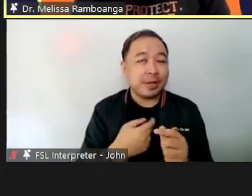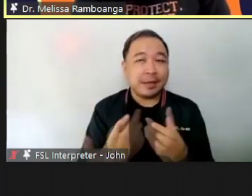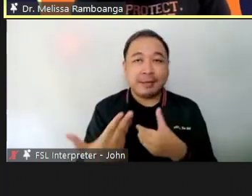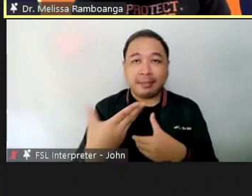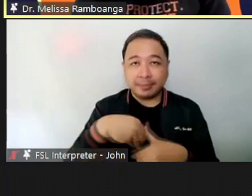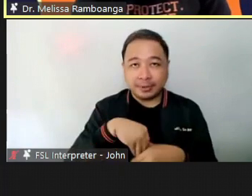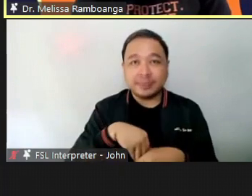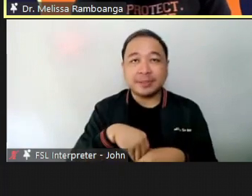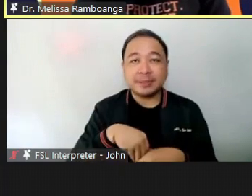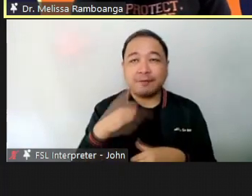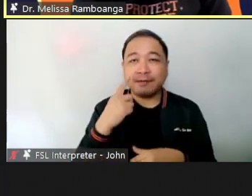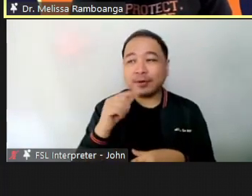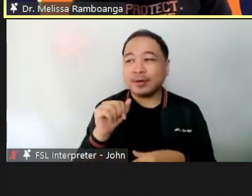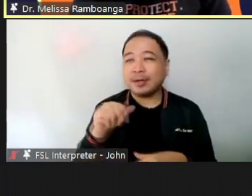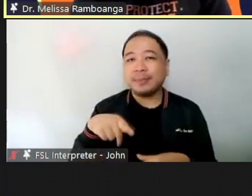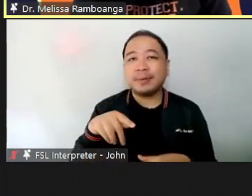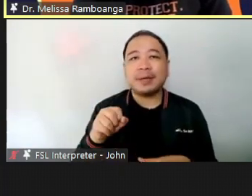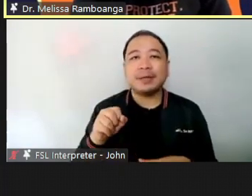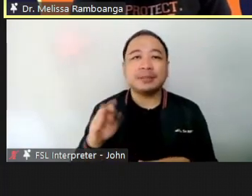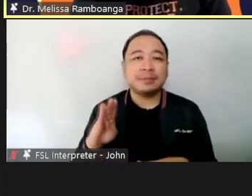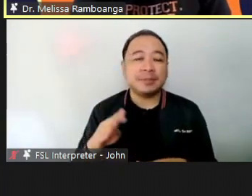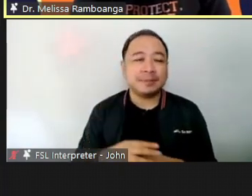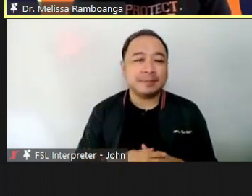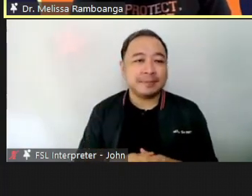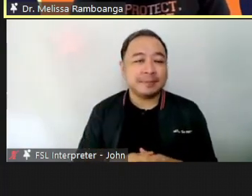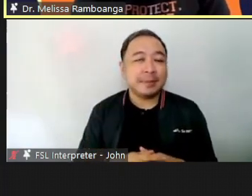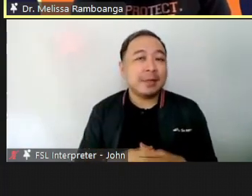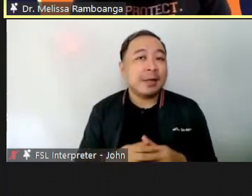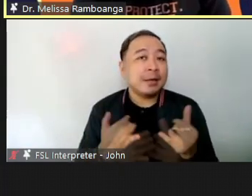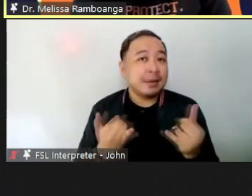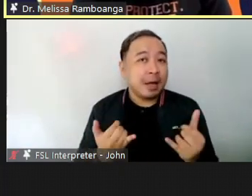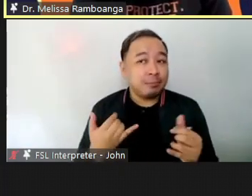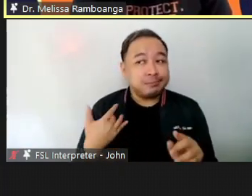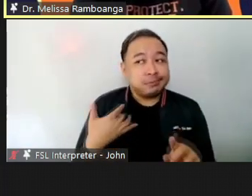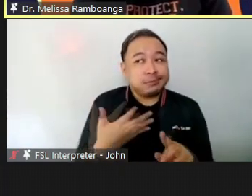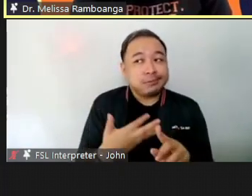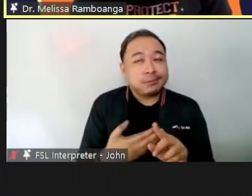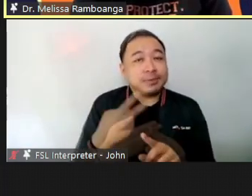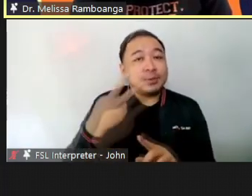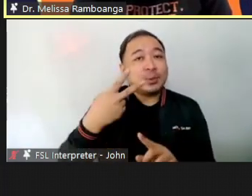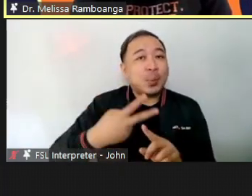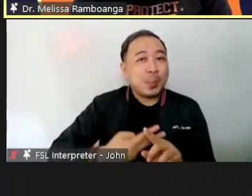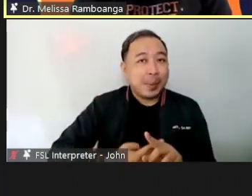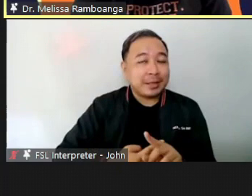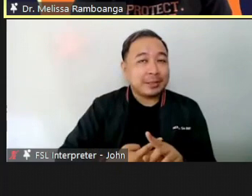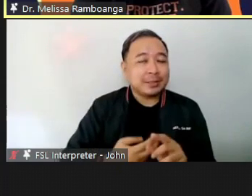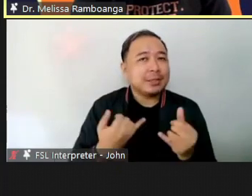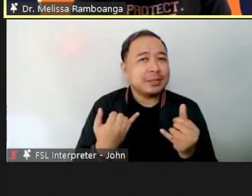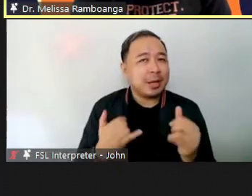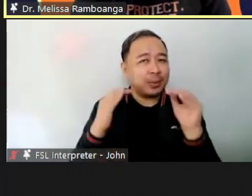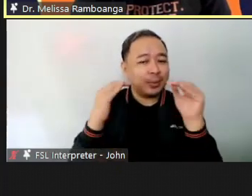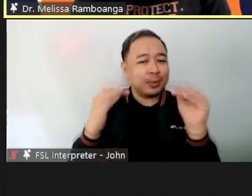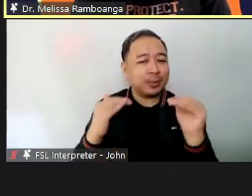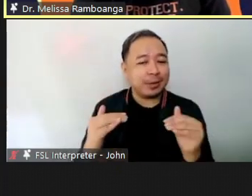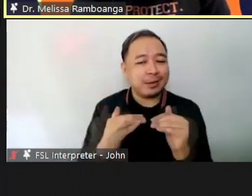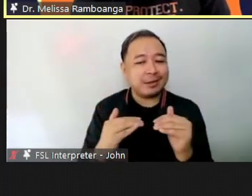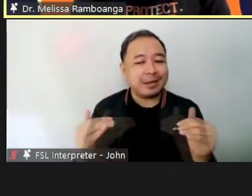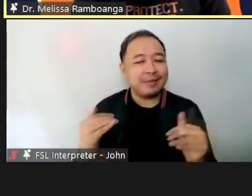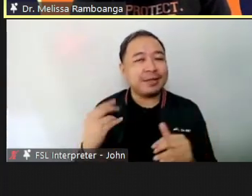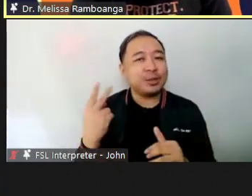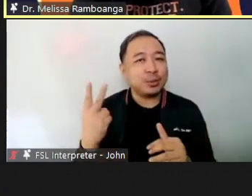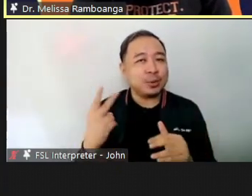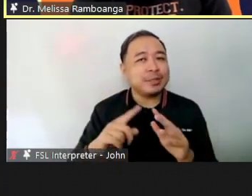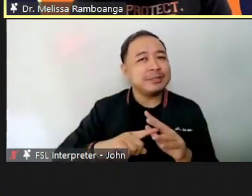participation to APSB. And now, 2 months after, we are at alert level 2 and have started to open